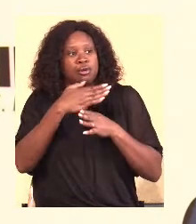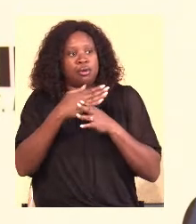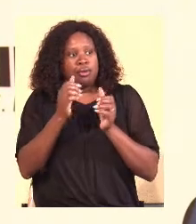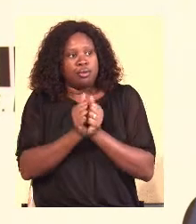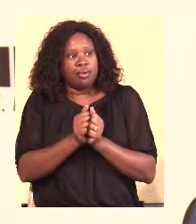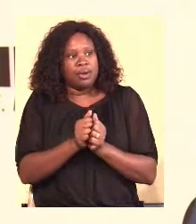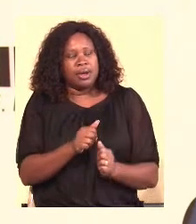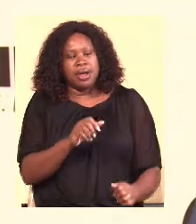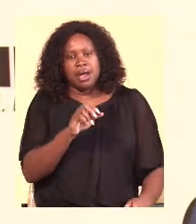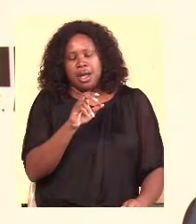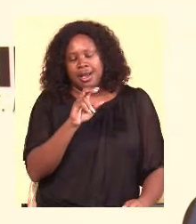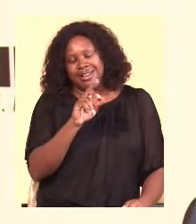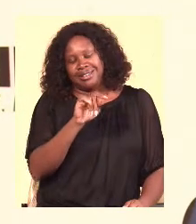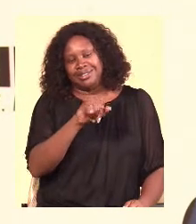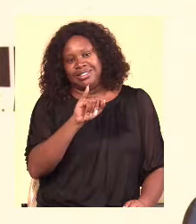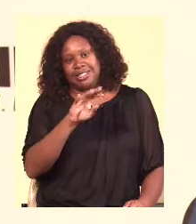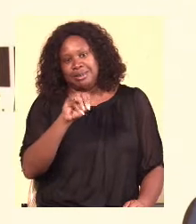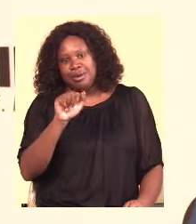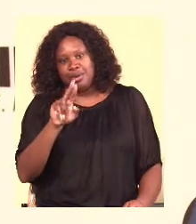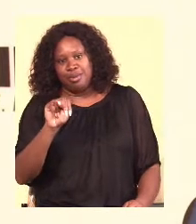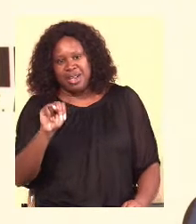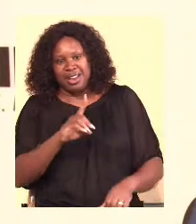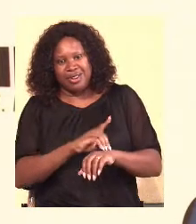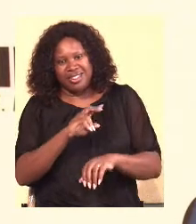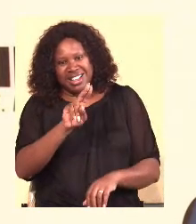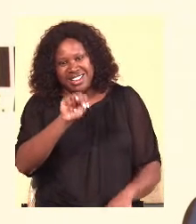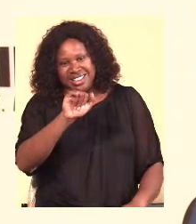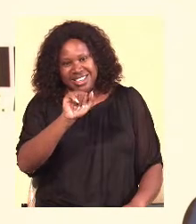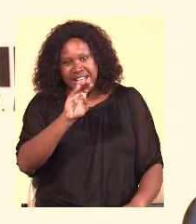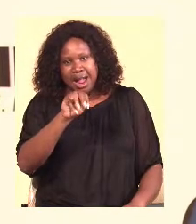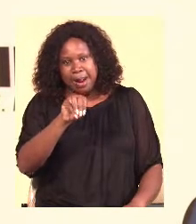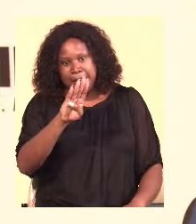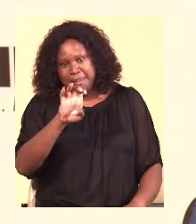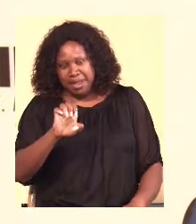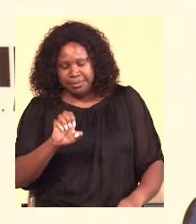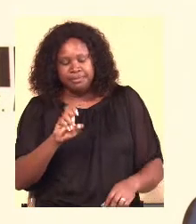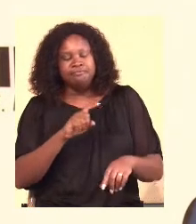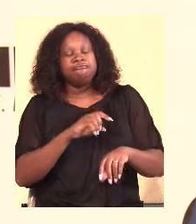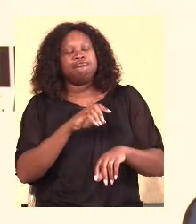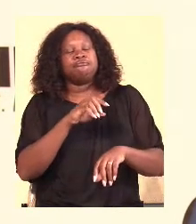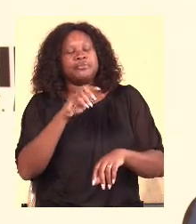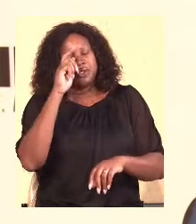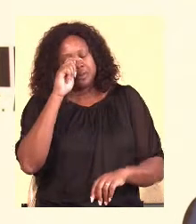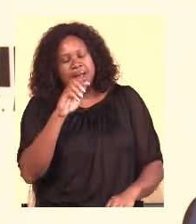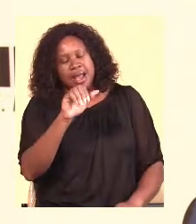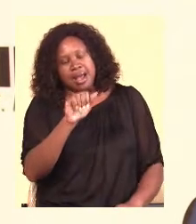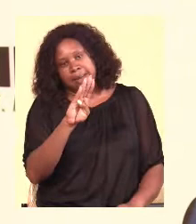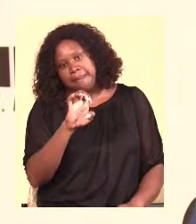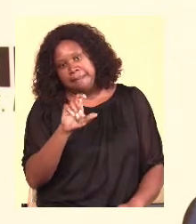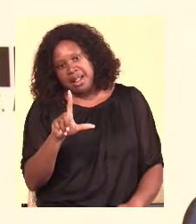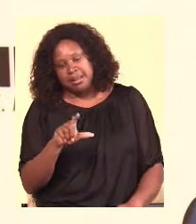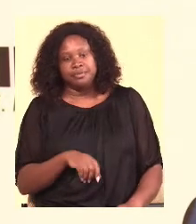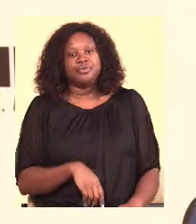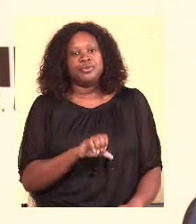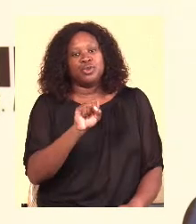Professor Chimamrombe, Dr. Nyambe, Prof. Peters, Mr. Abel, Dr. Shungula,